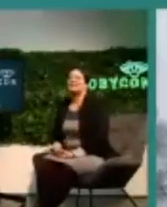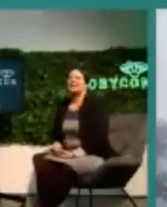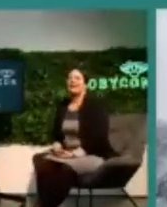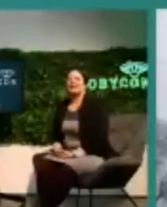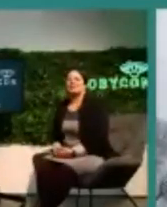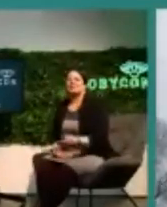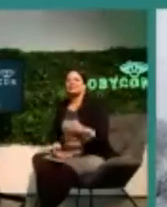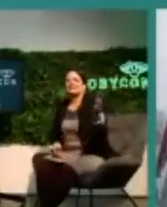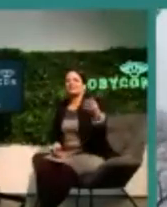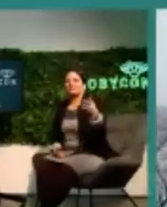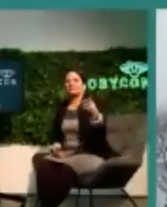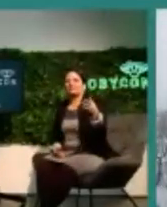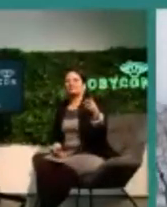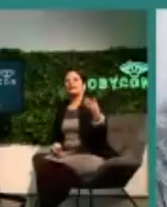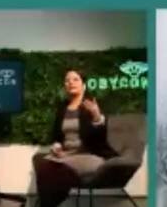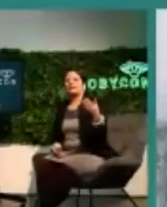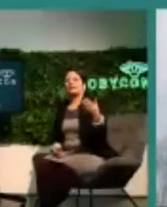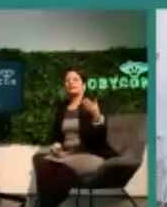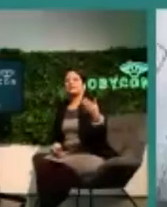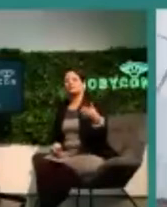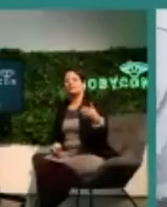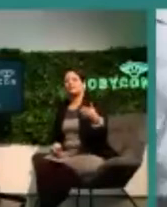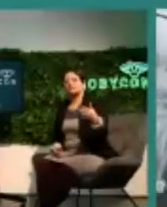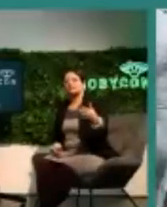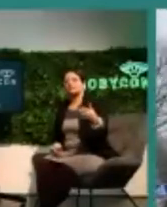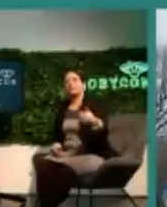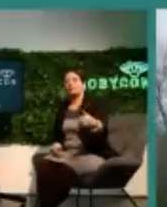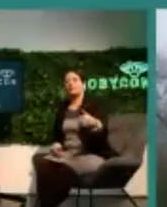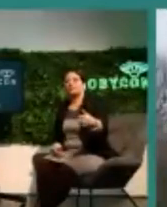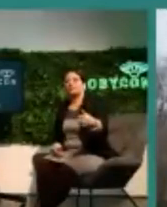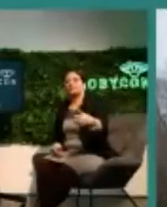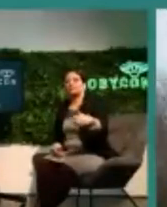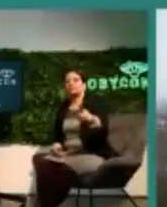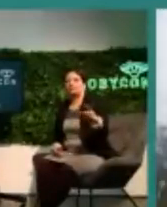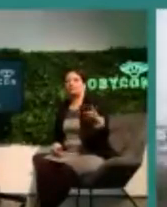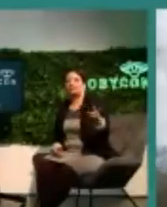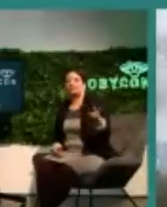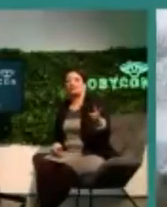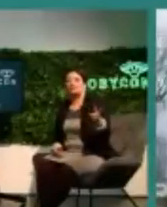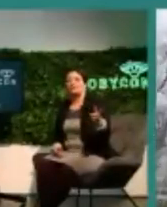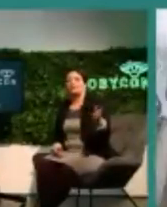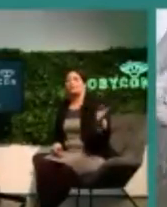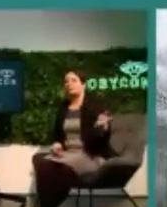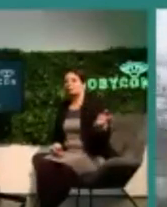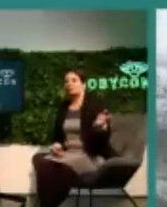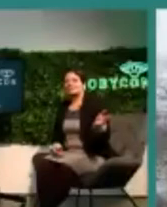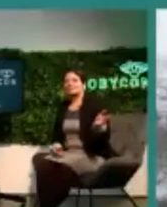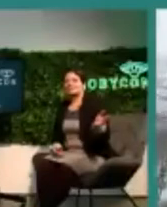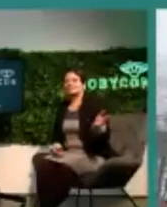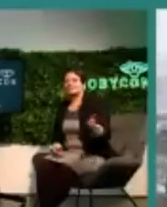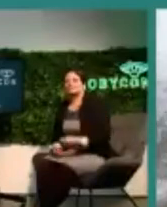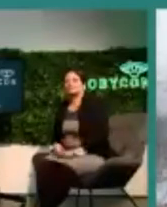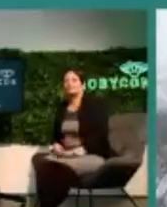necessarily a suburb. But you can see here we've got now a single direction roundabout that takes us all the way around,